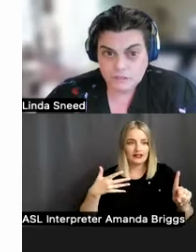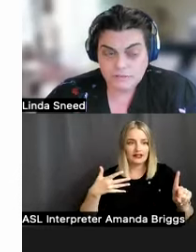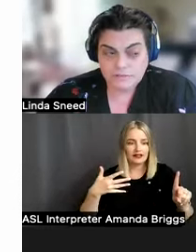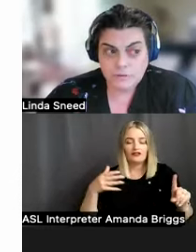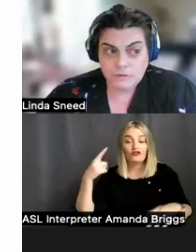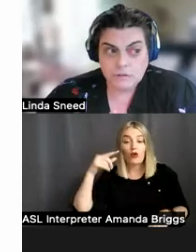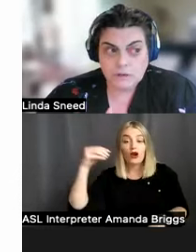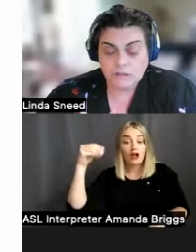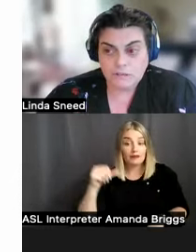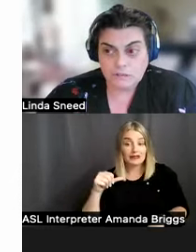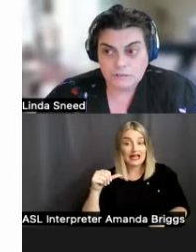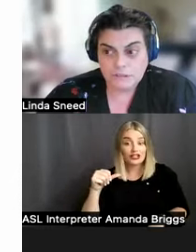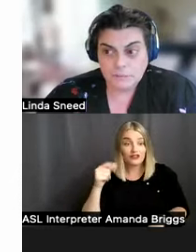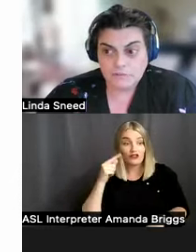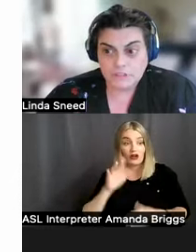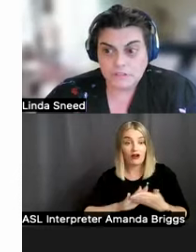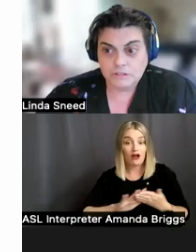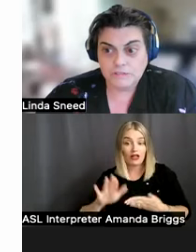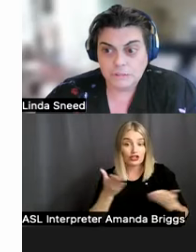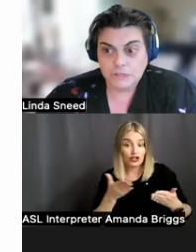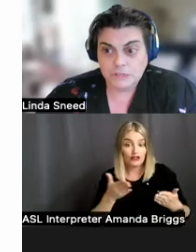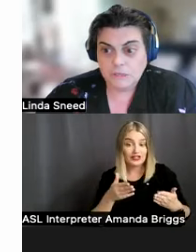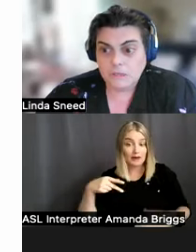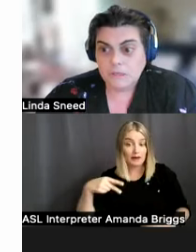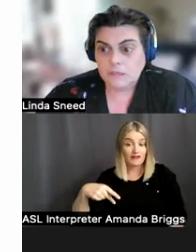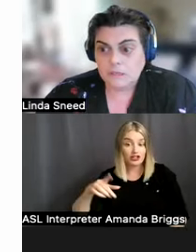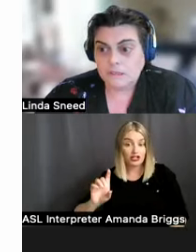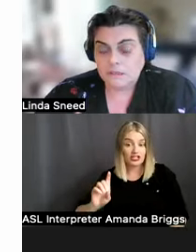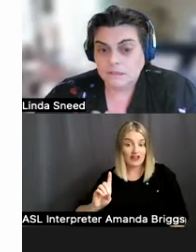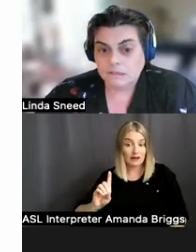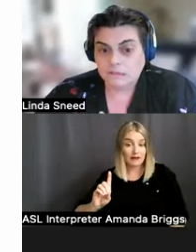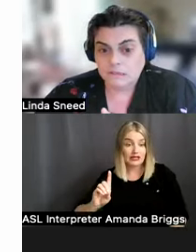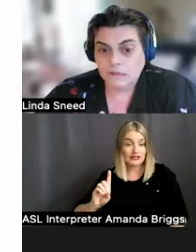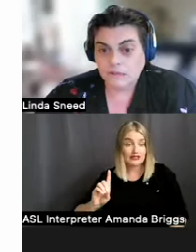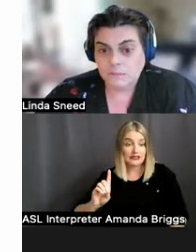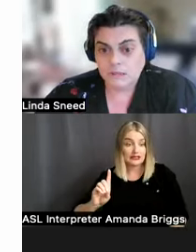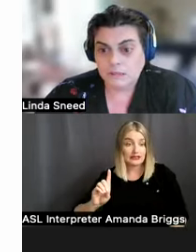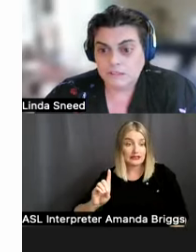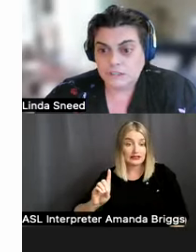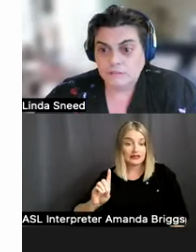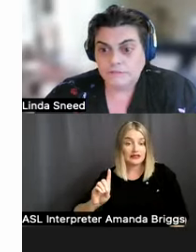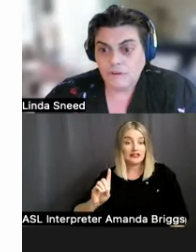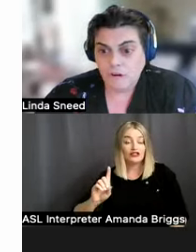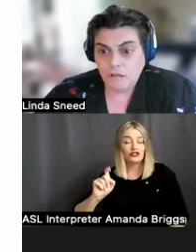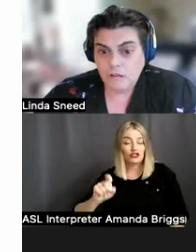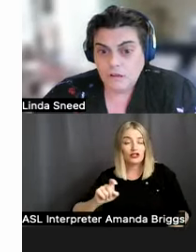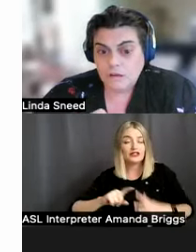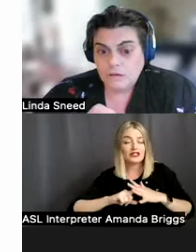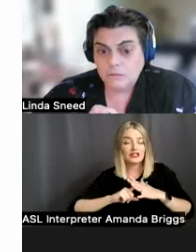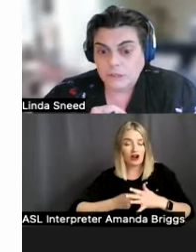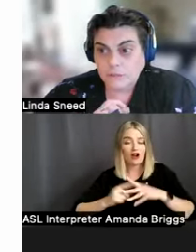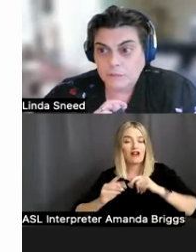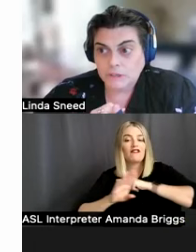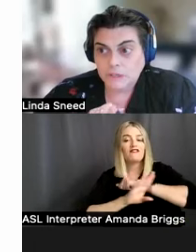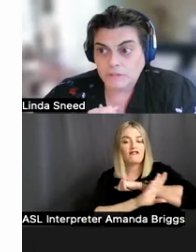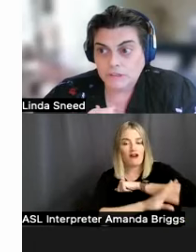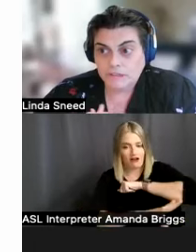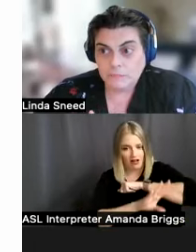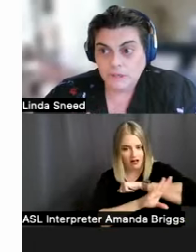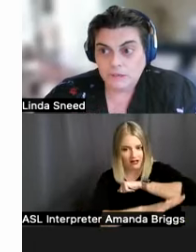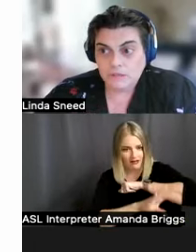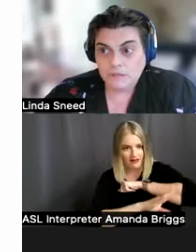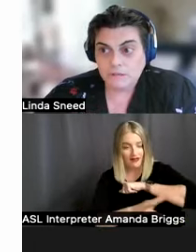compensation for college service and professional development is set to be launched in fall. We're going to be working over